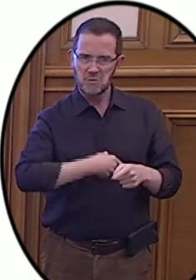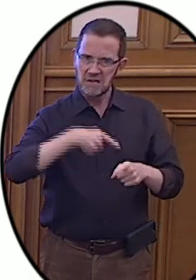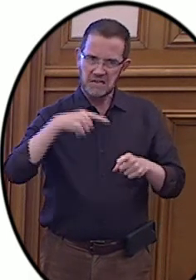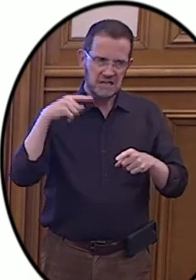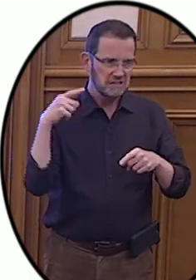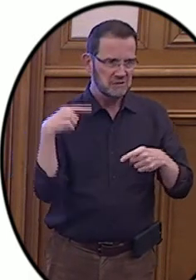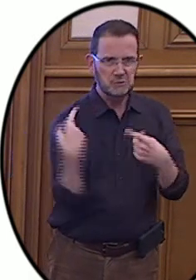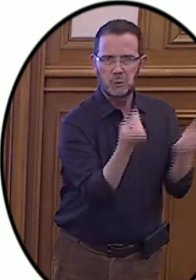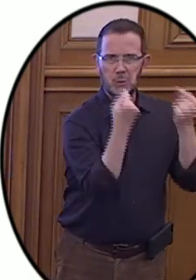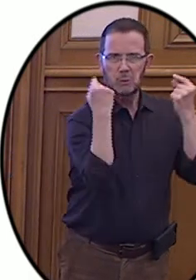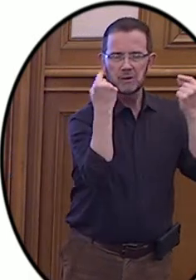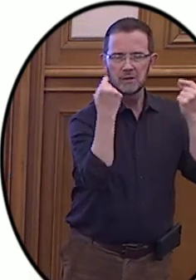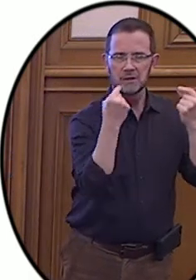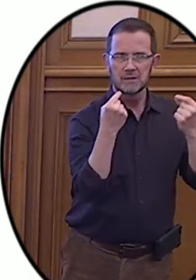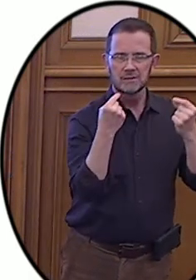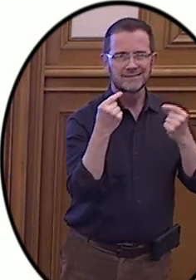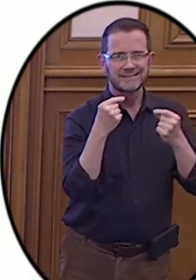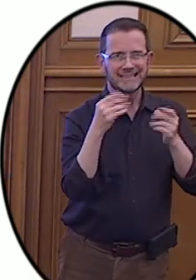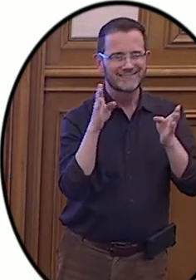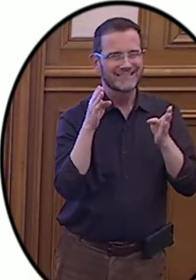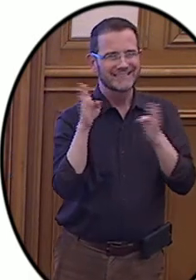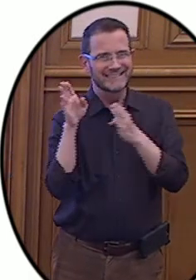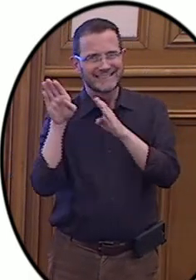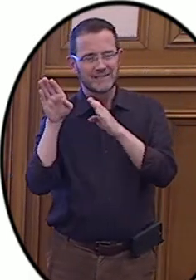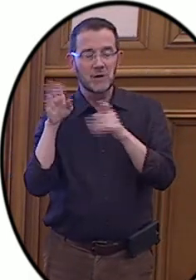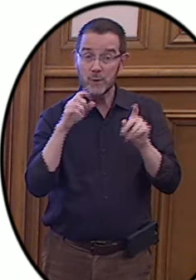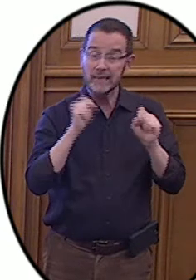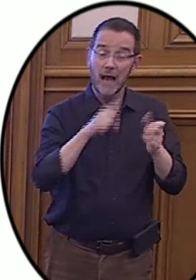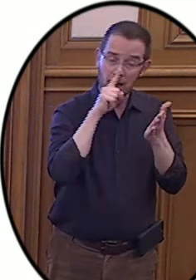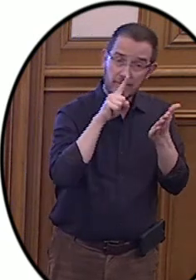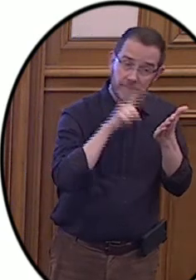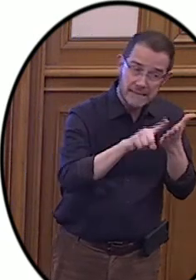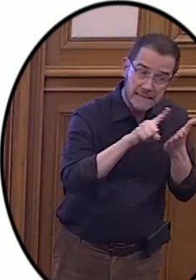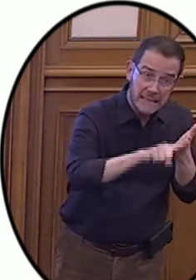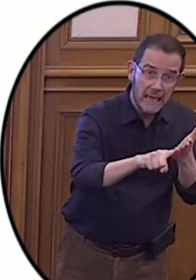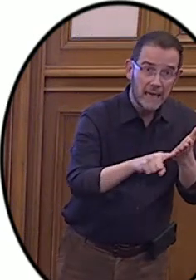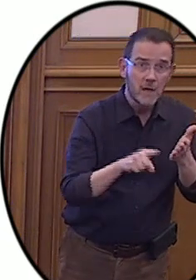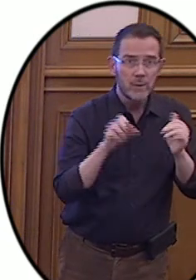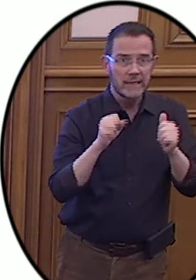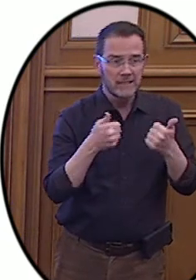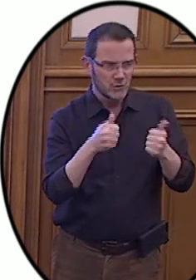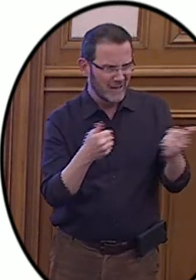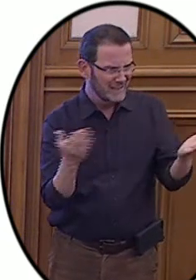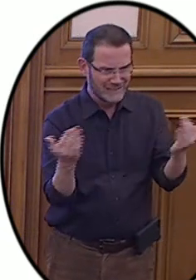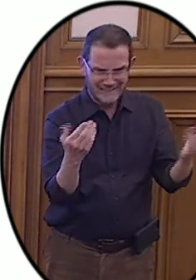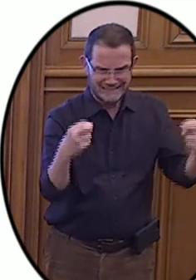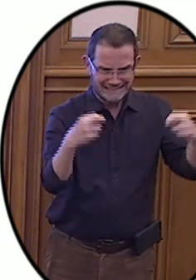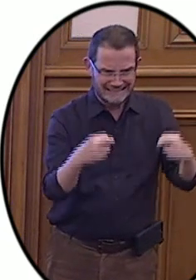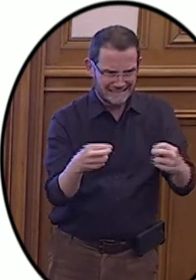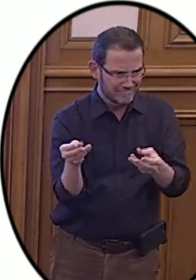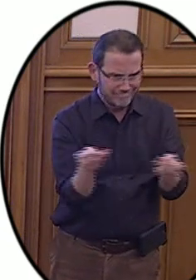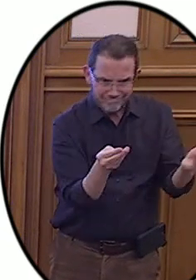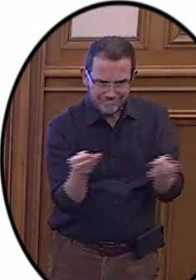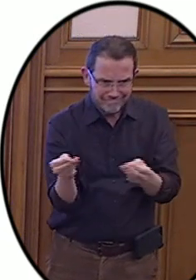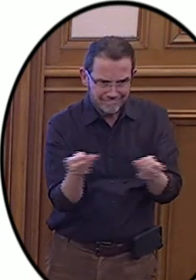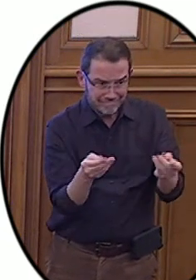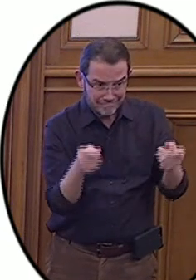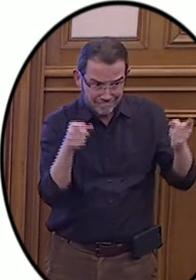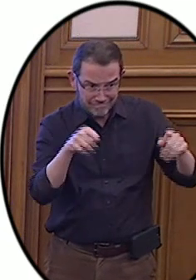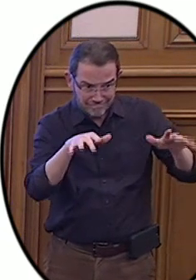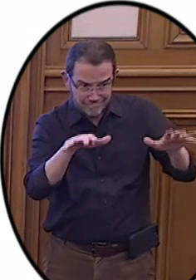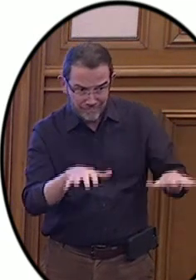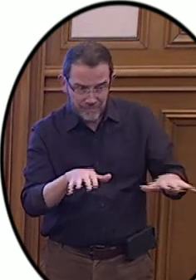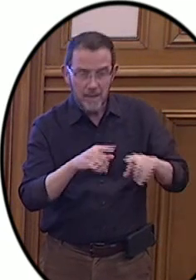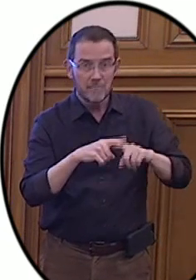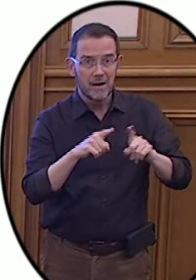And so it means that we can investigate and we can try to mediate those kinds of claims, but we do not have